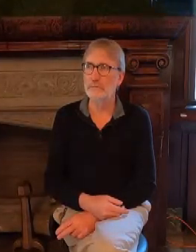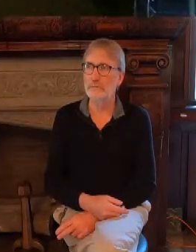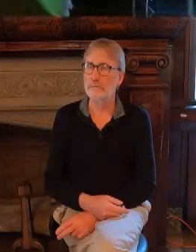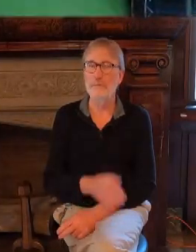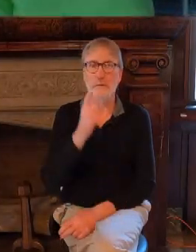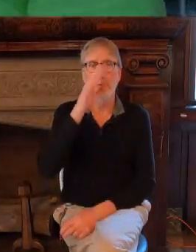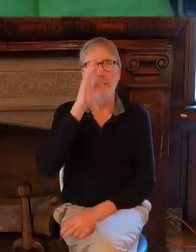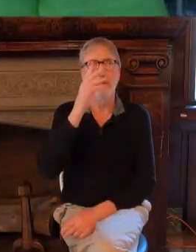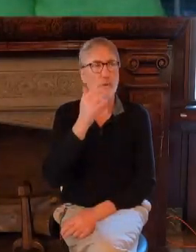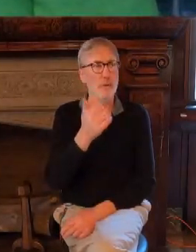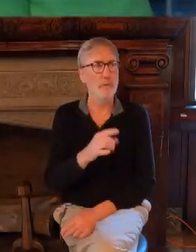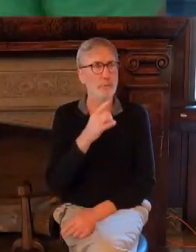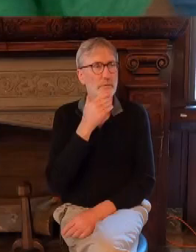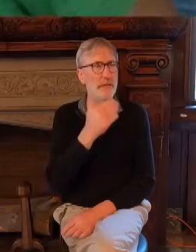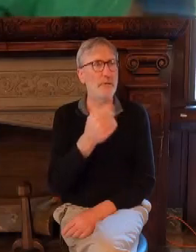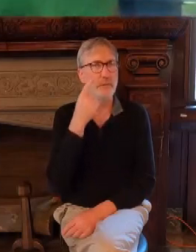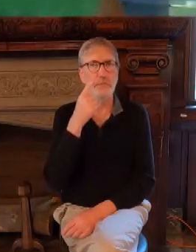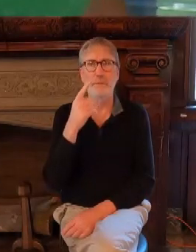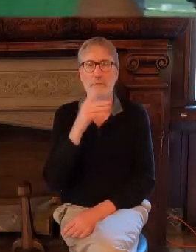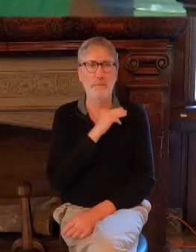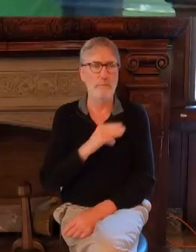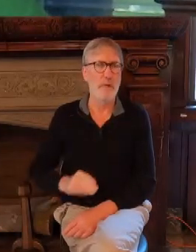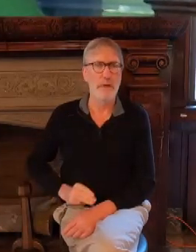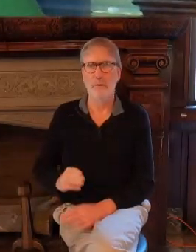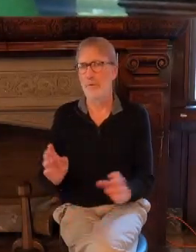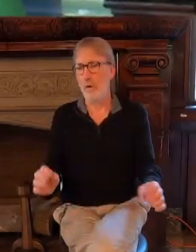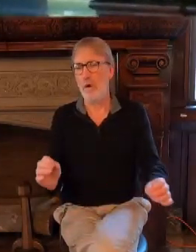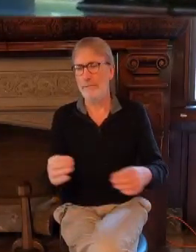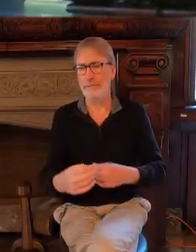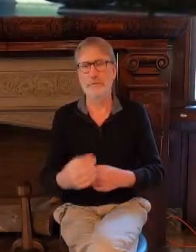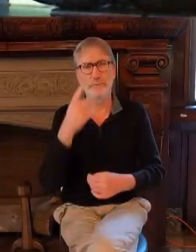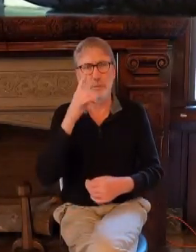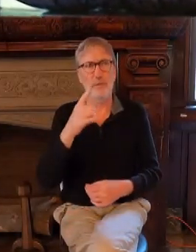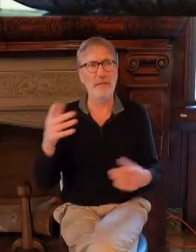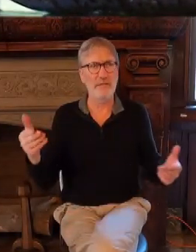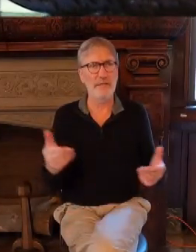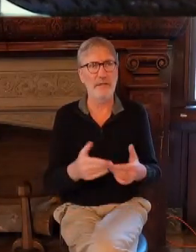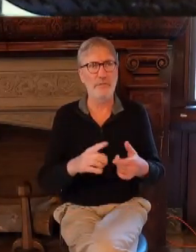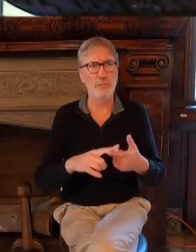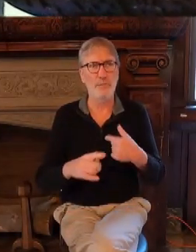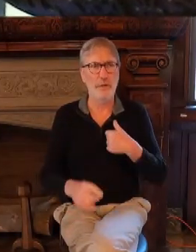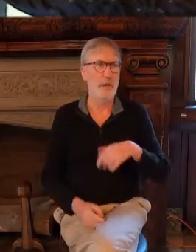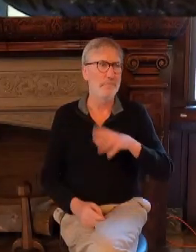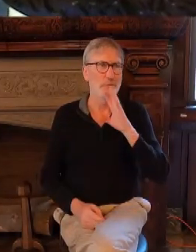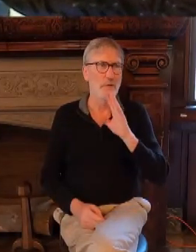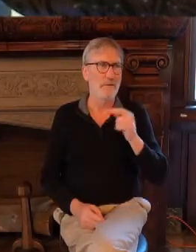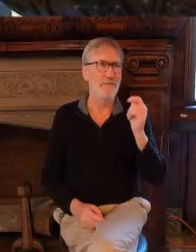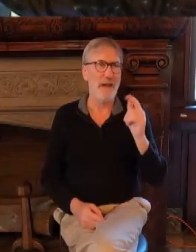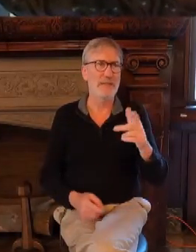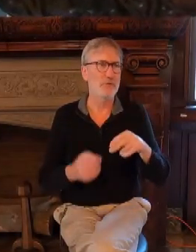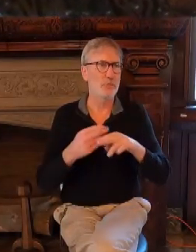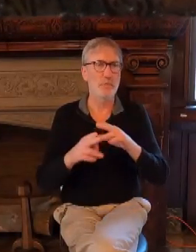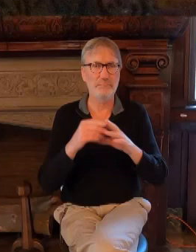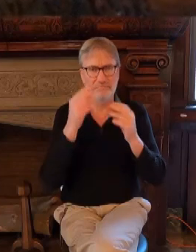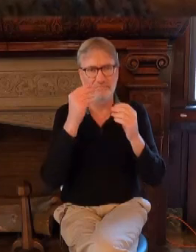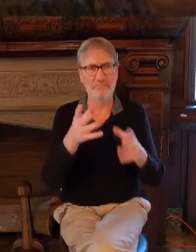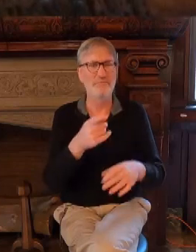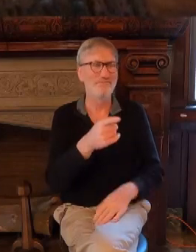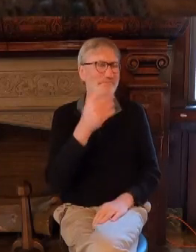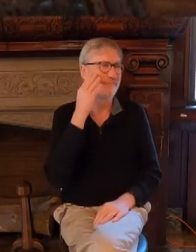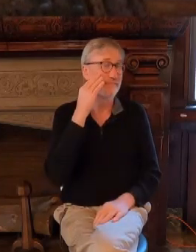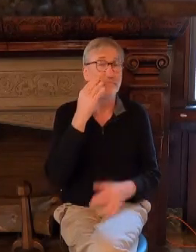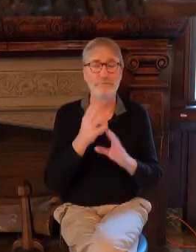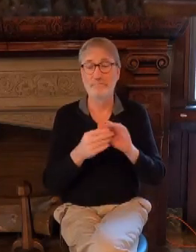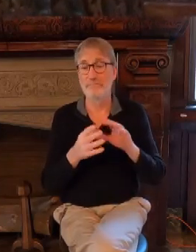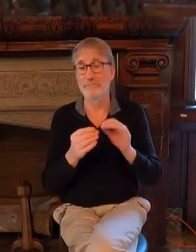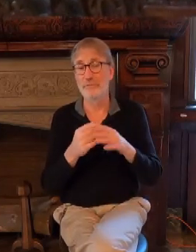Hi, everybody. Thank you so much to the mayor's office for having me here tonight. I'm going to talk really fast. Very brief update. A lot of you have already heard this